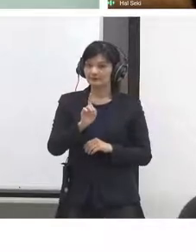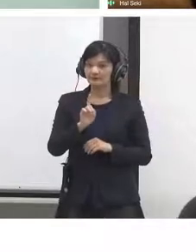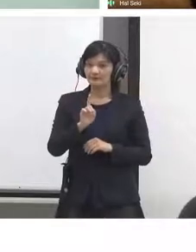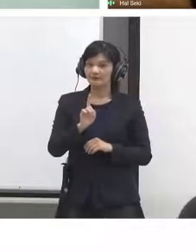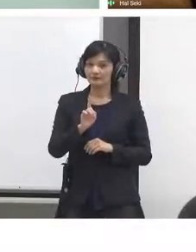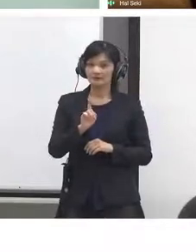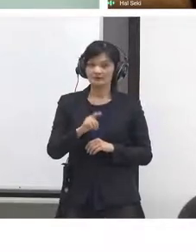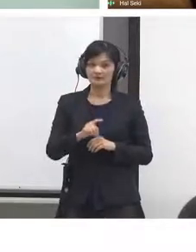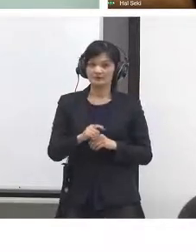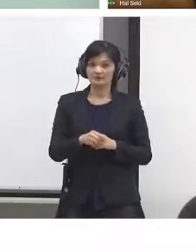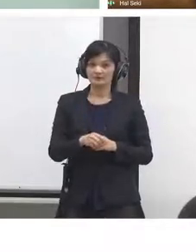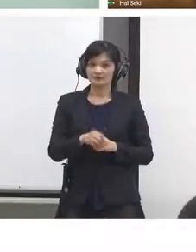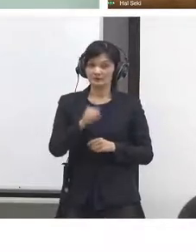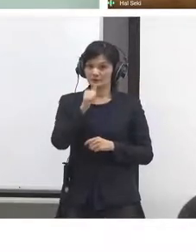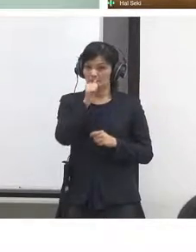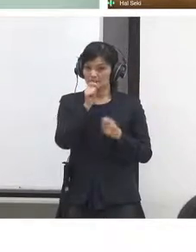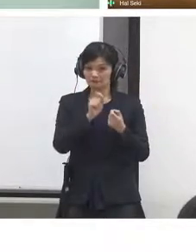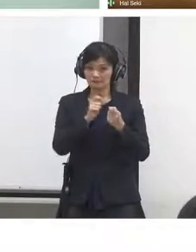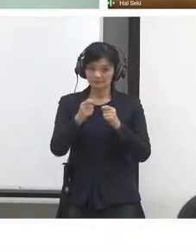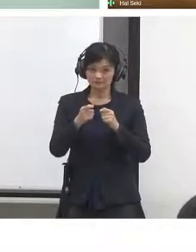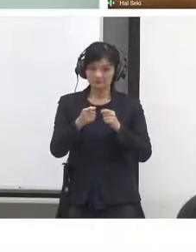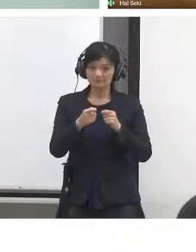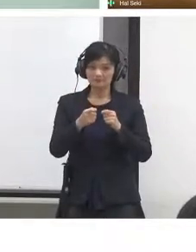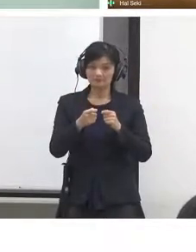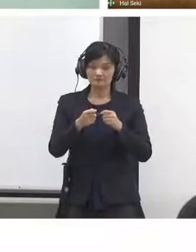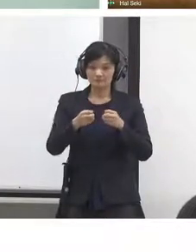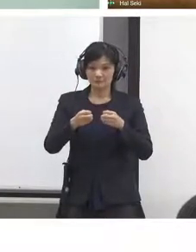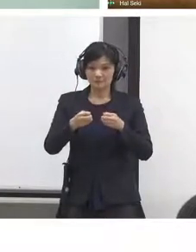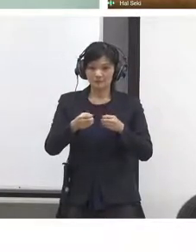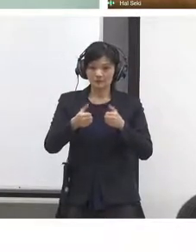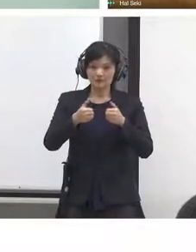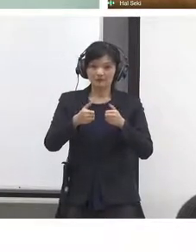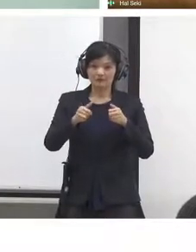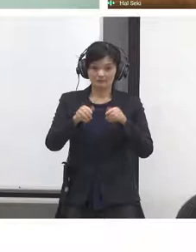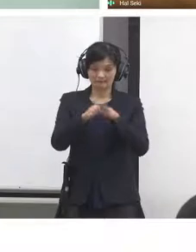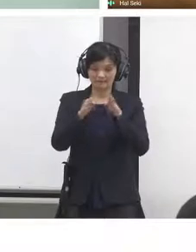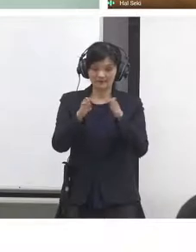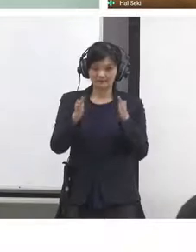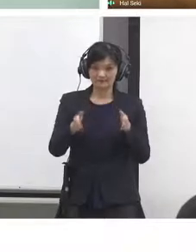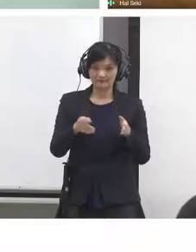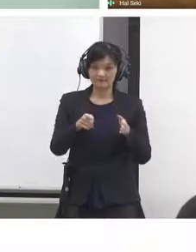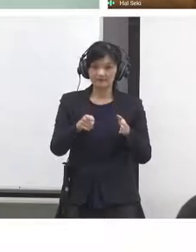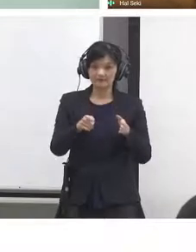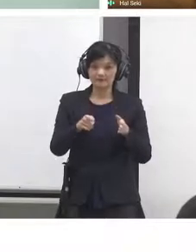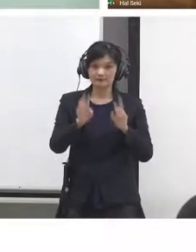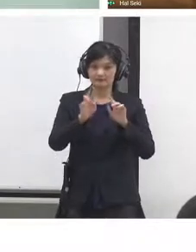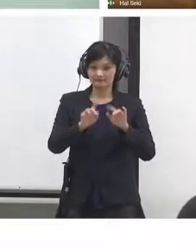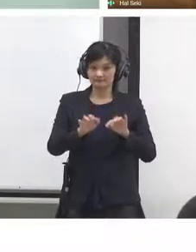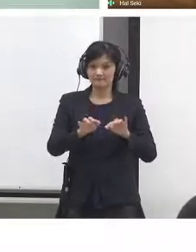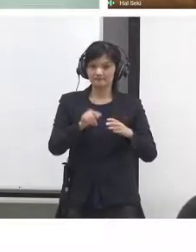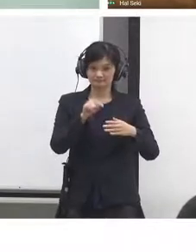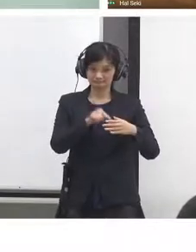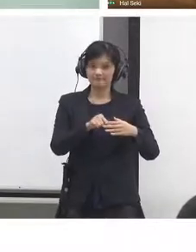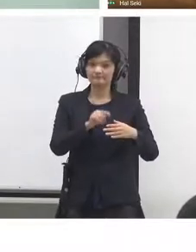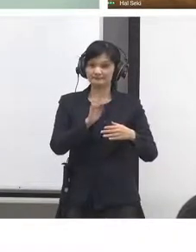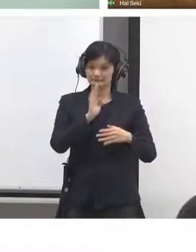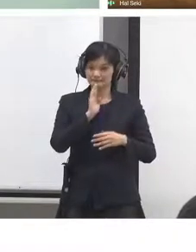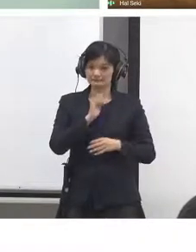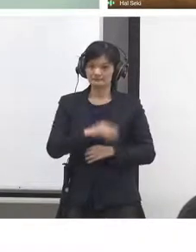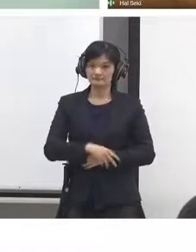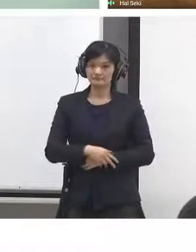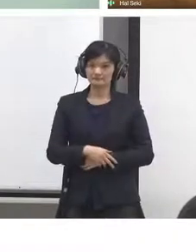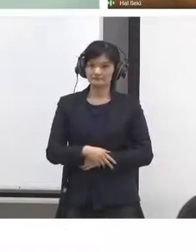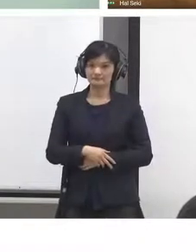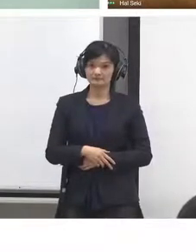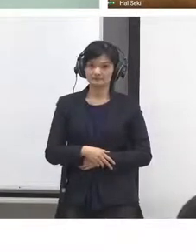open source platform from Barcelona, and then it is similar to V Taiwan, and